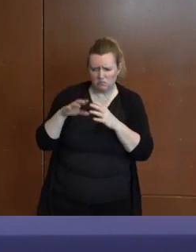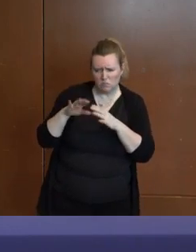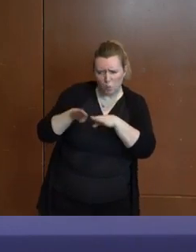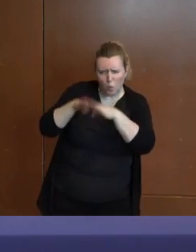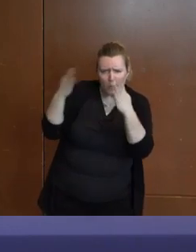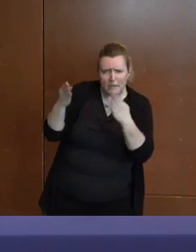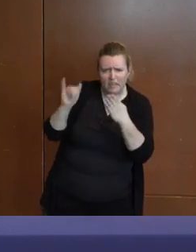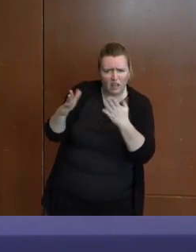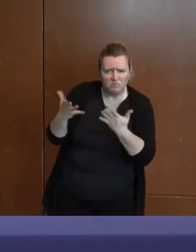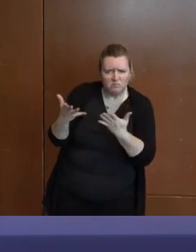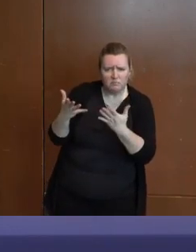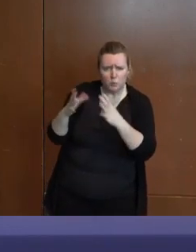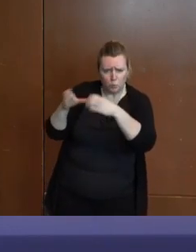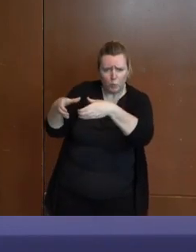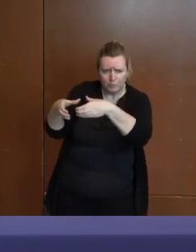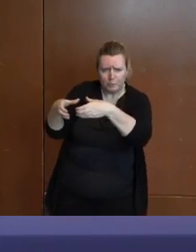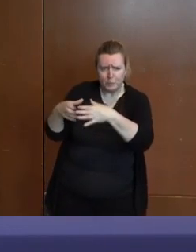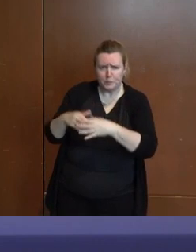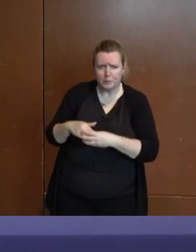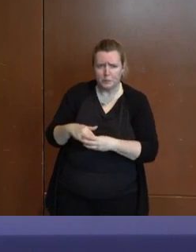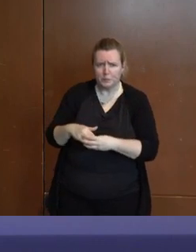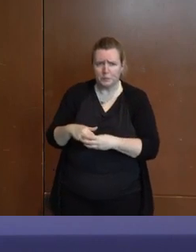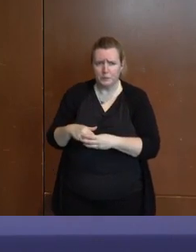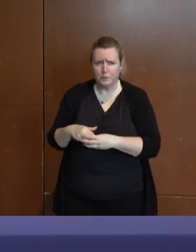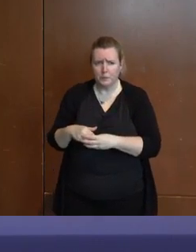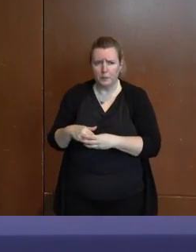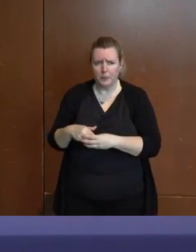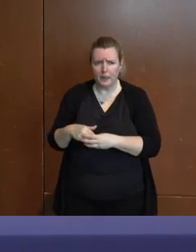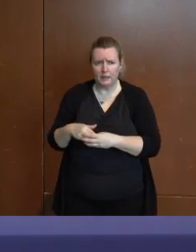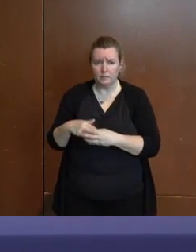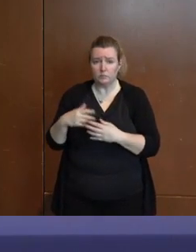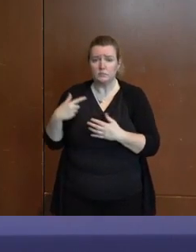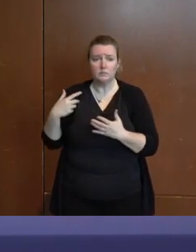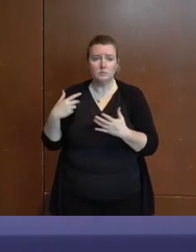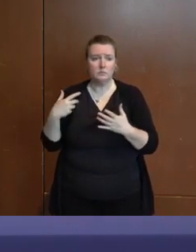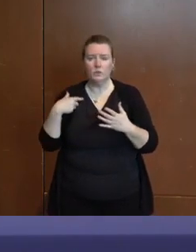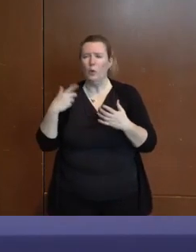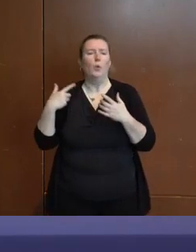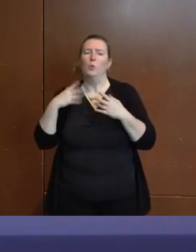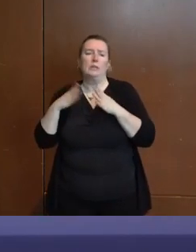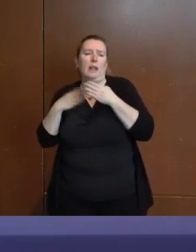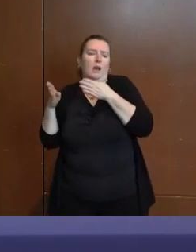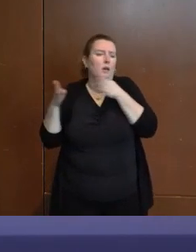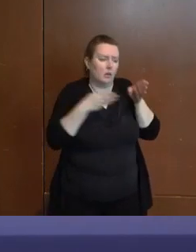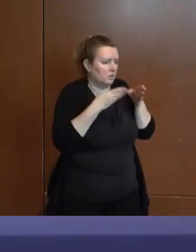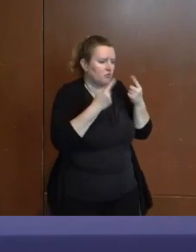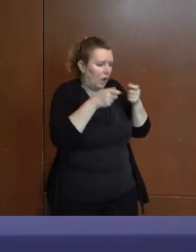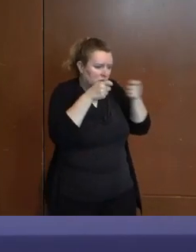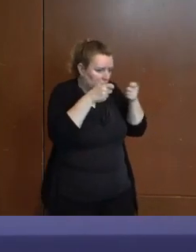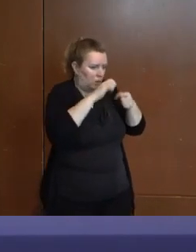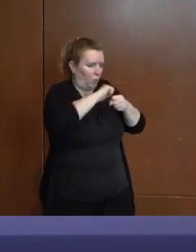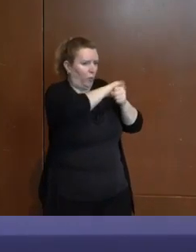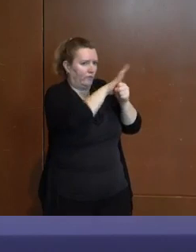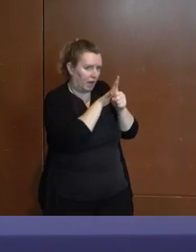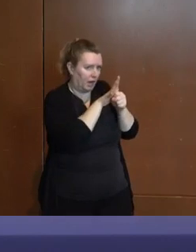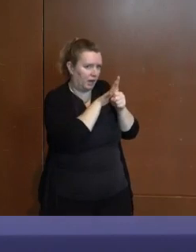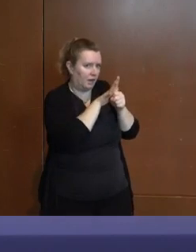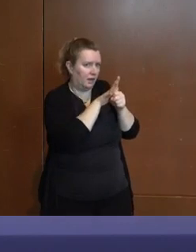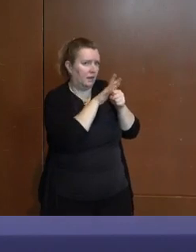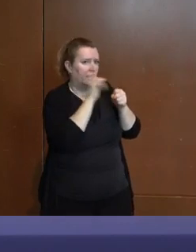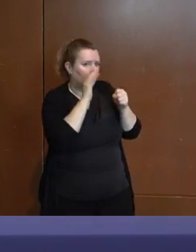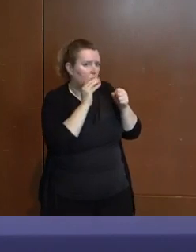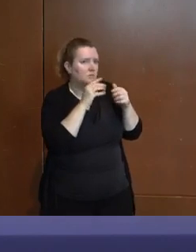imagine, the house is on fire right now. Our job is to put the fire out. But when we begin,